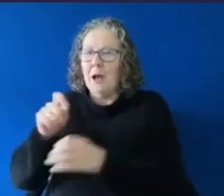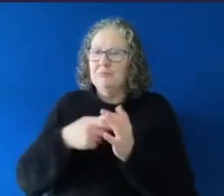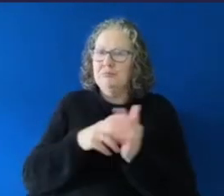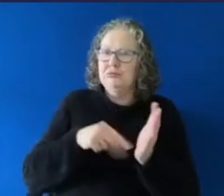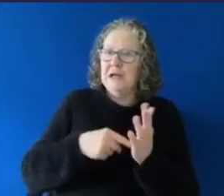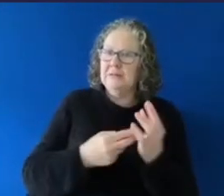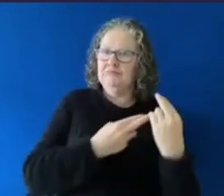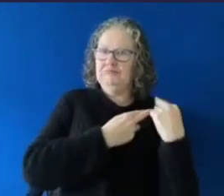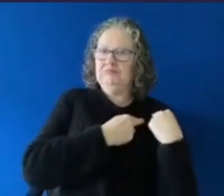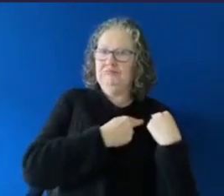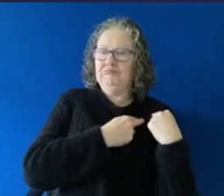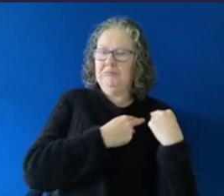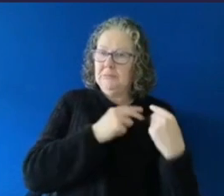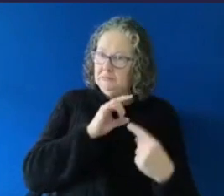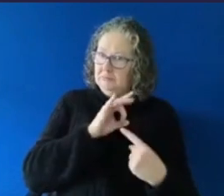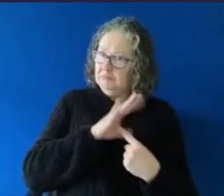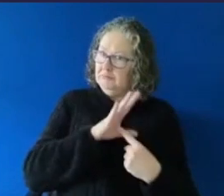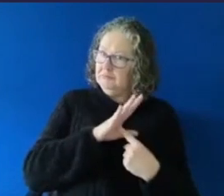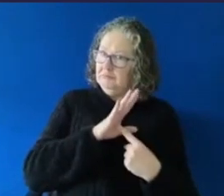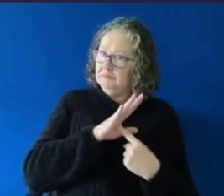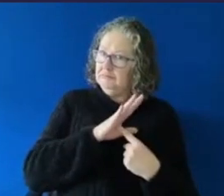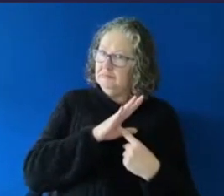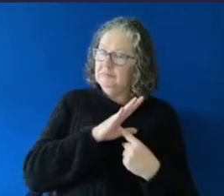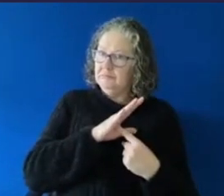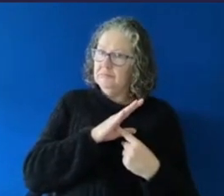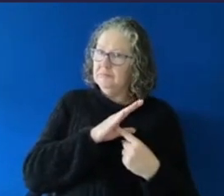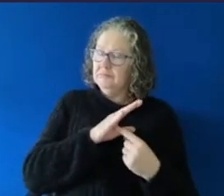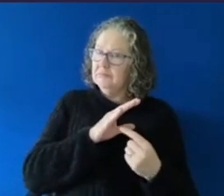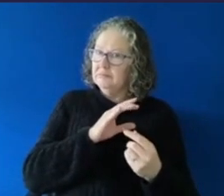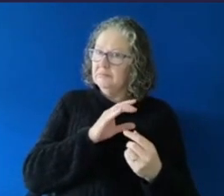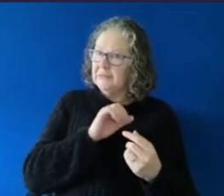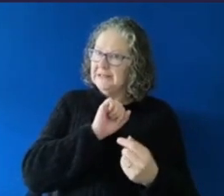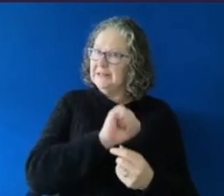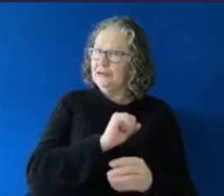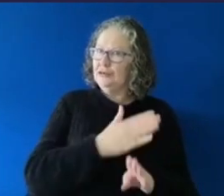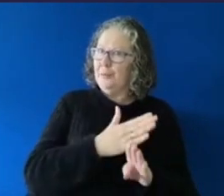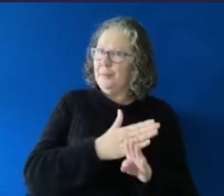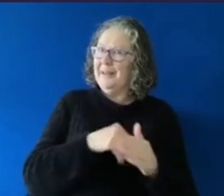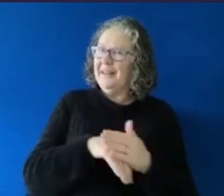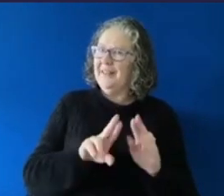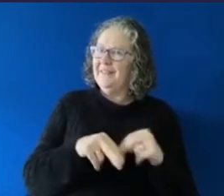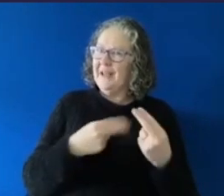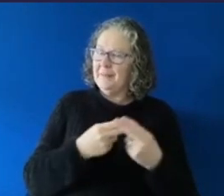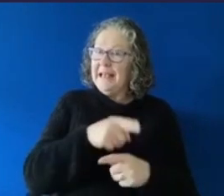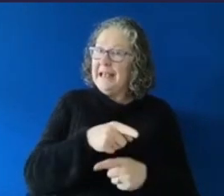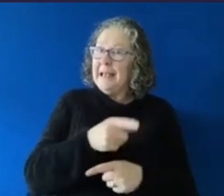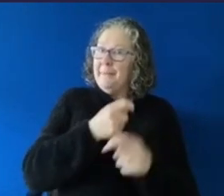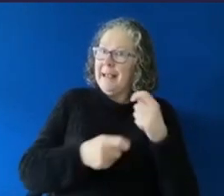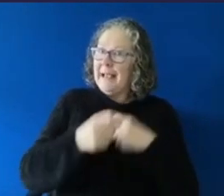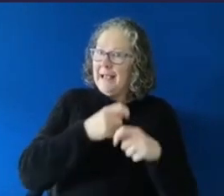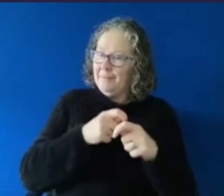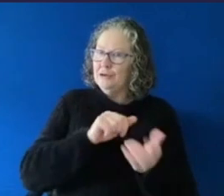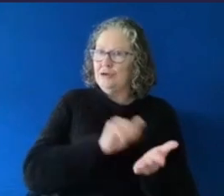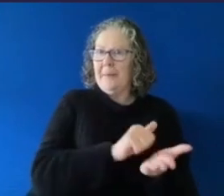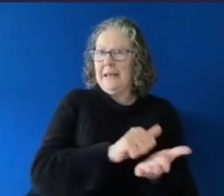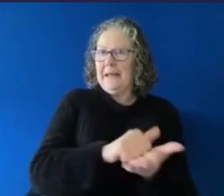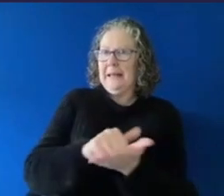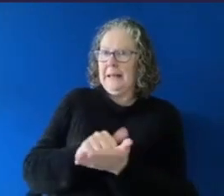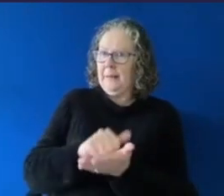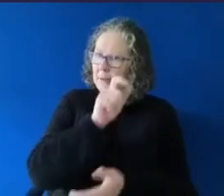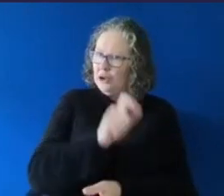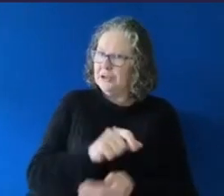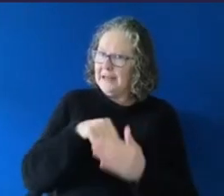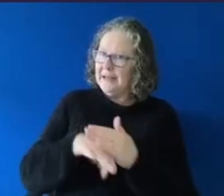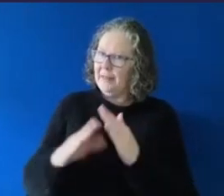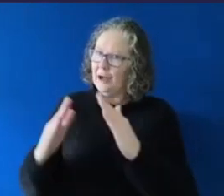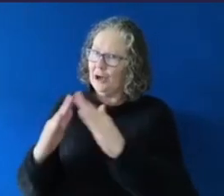and important small role in the family. And so he became the family grocery shopper. And